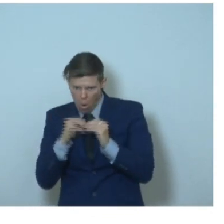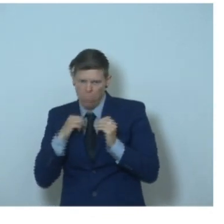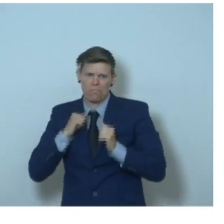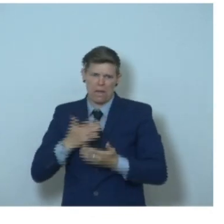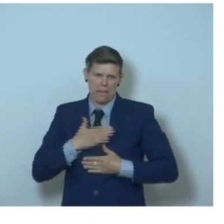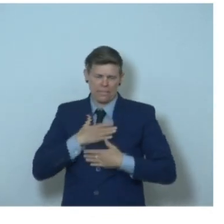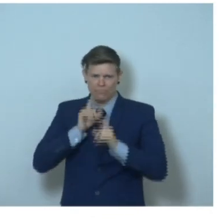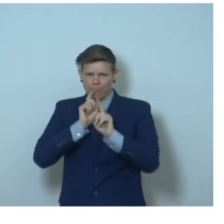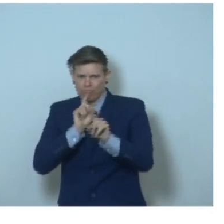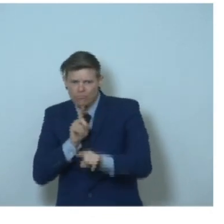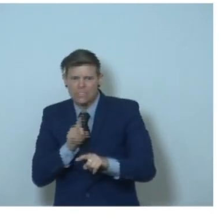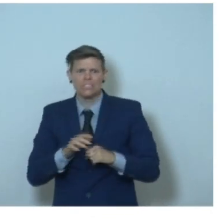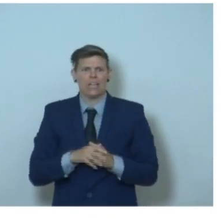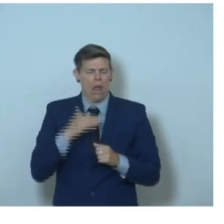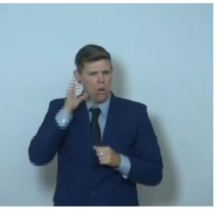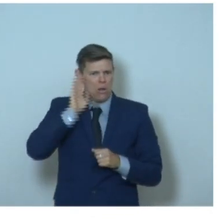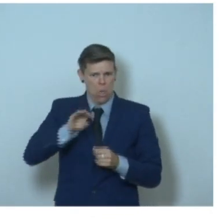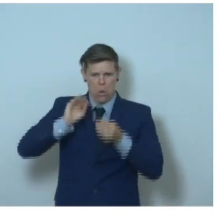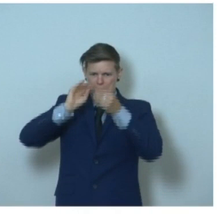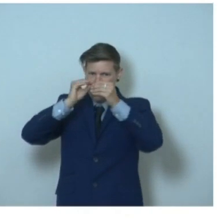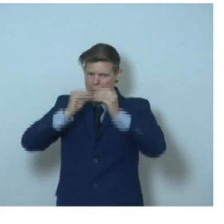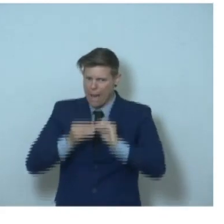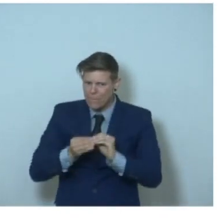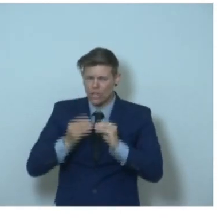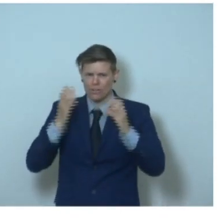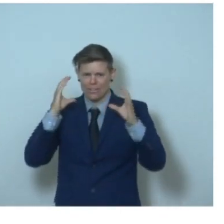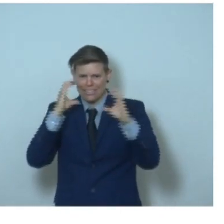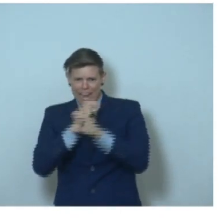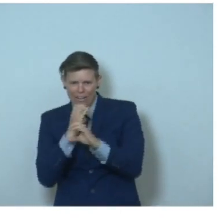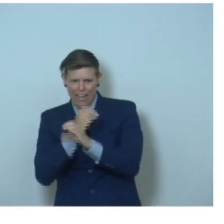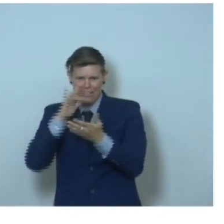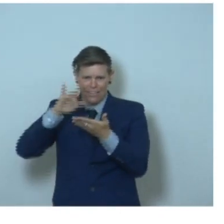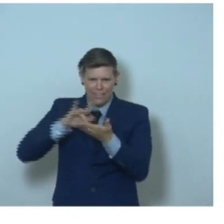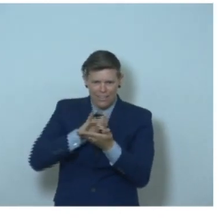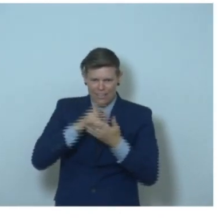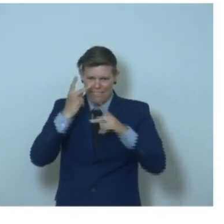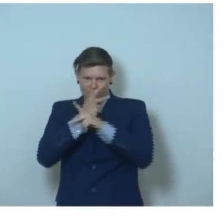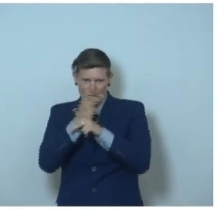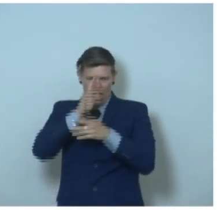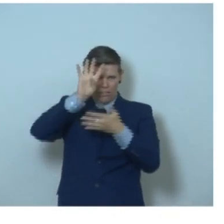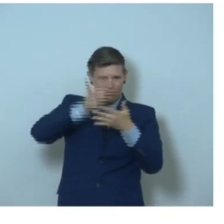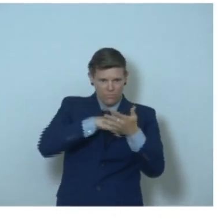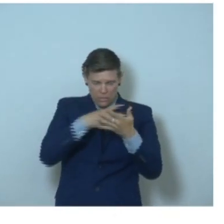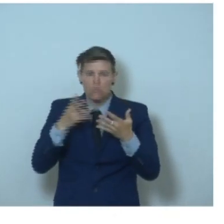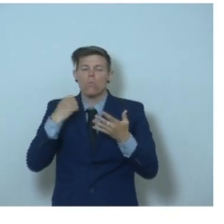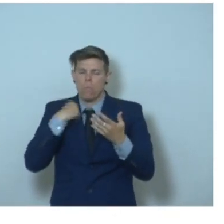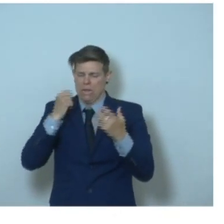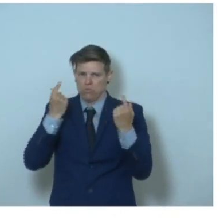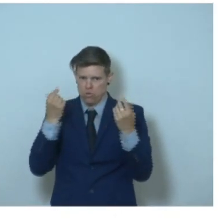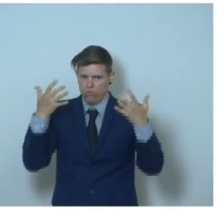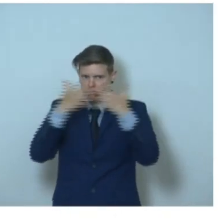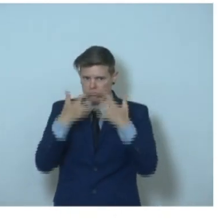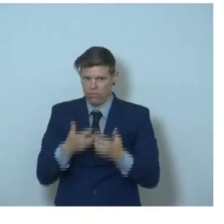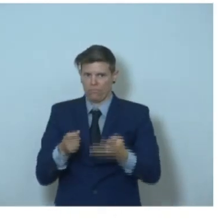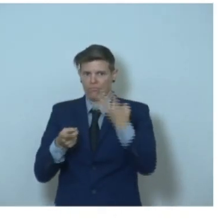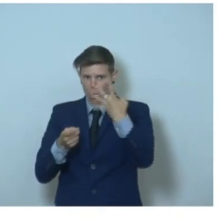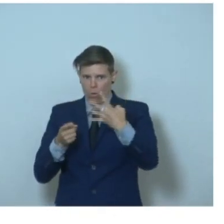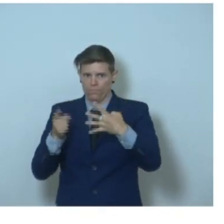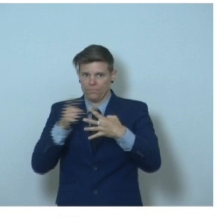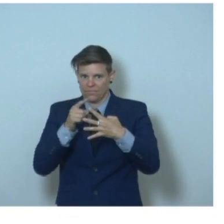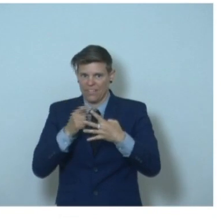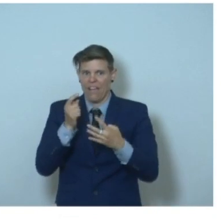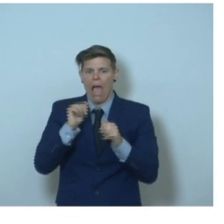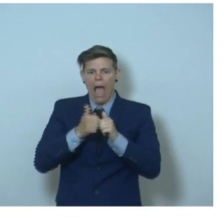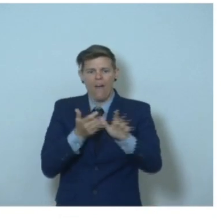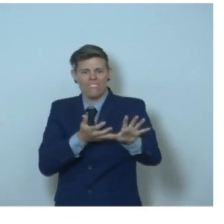calculate rate of spread. So the 4 categories, there's 4 category 6 measures. First is rate of spread. I've already shown you the